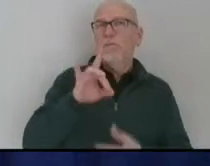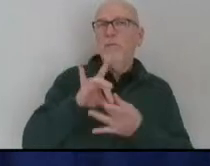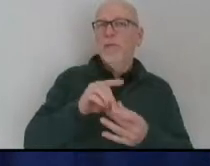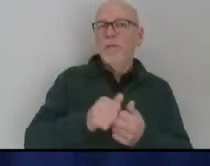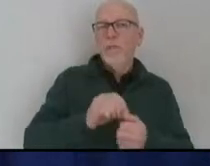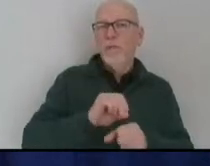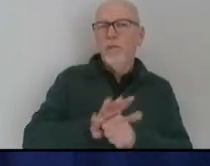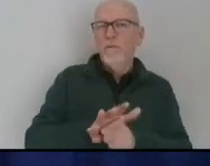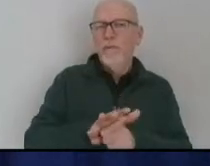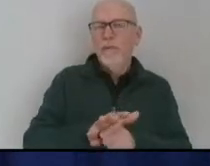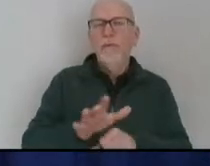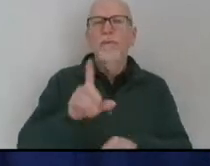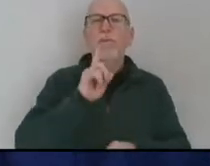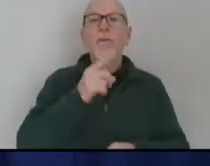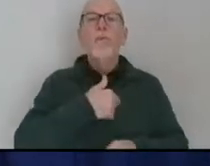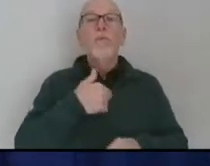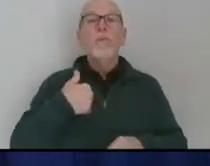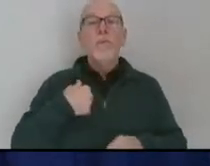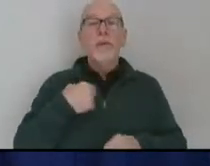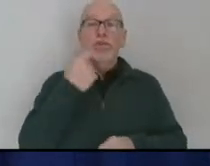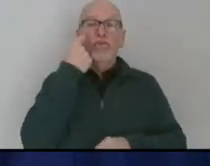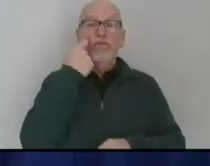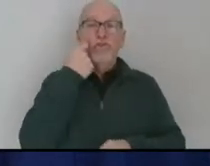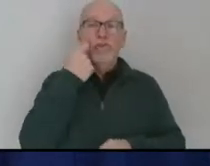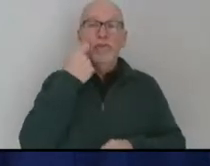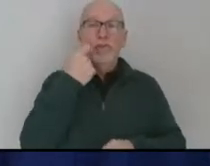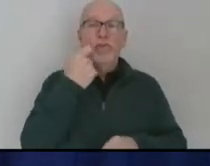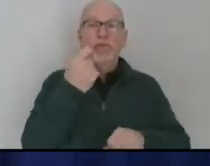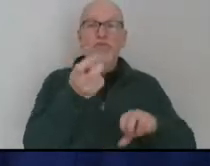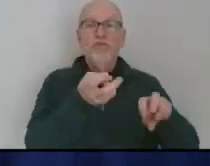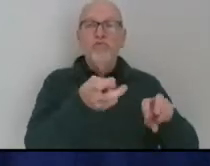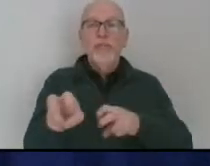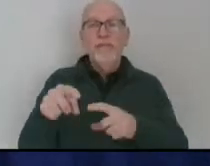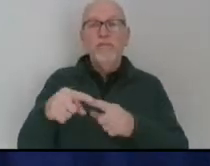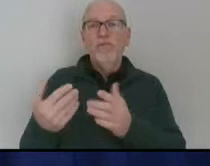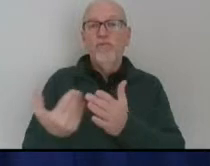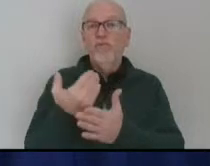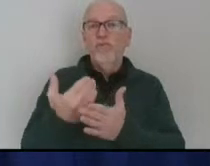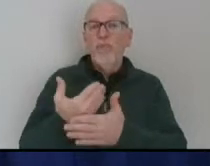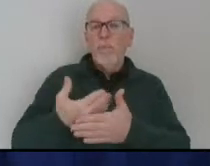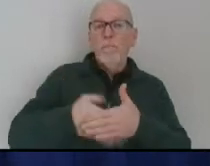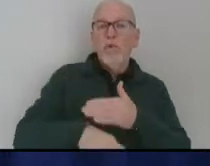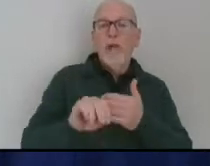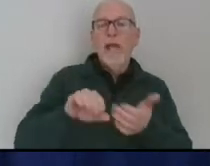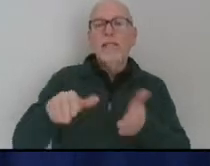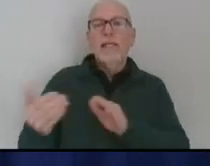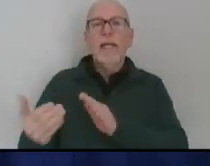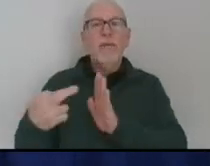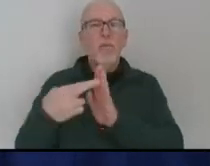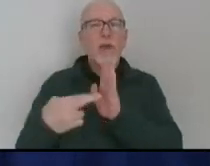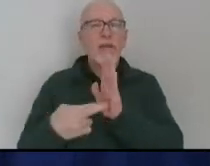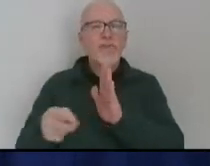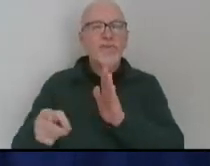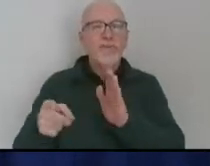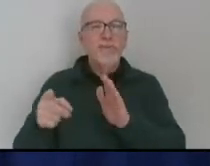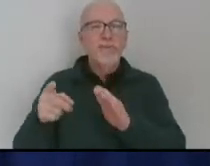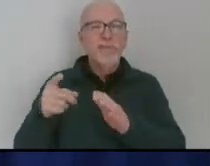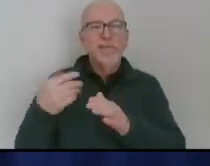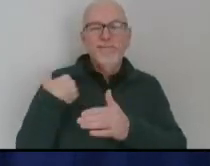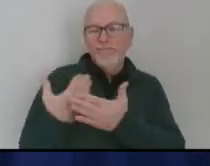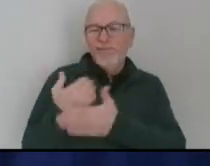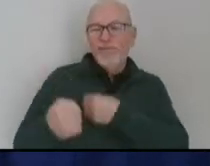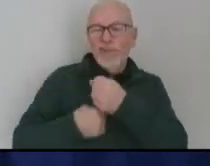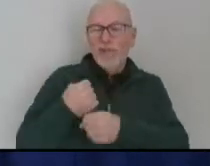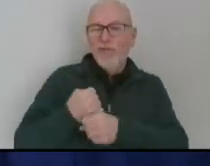COVID, other than we did just transfer to a new birth and death registry right over the New Year period of